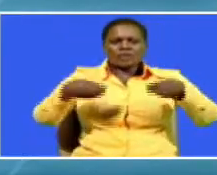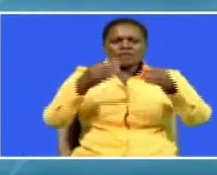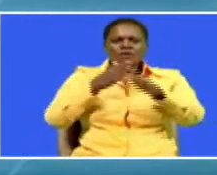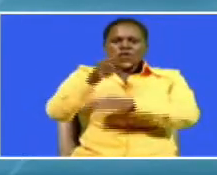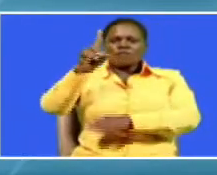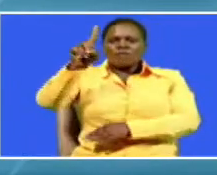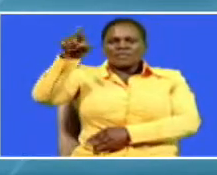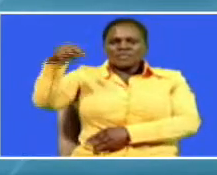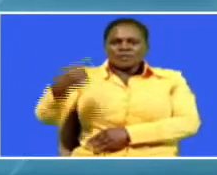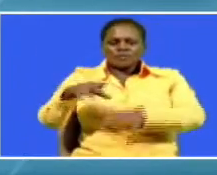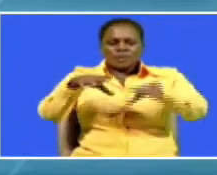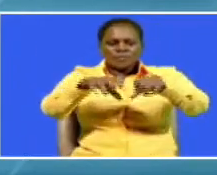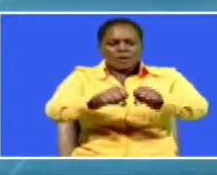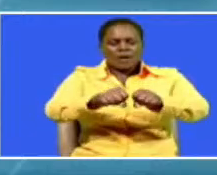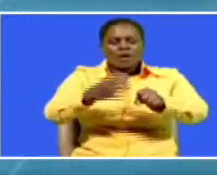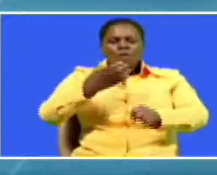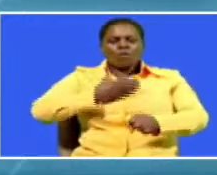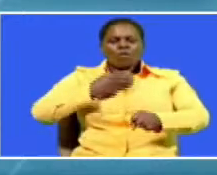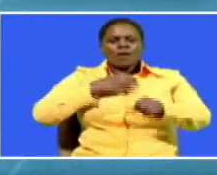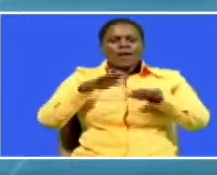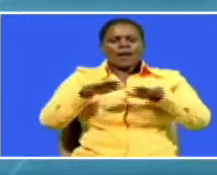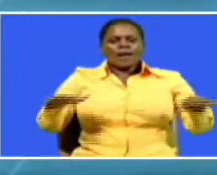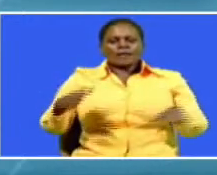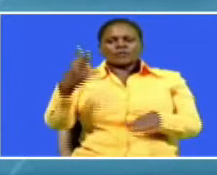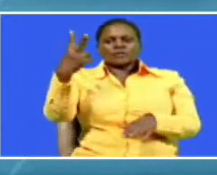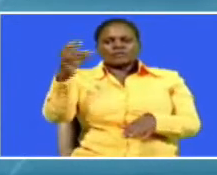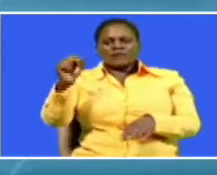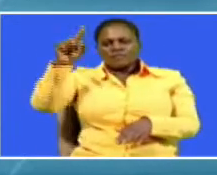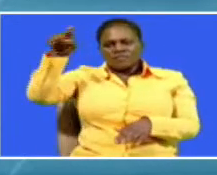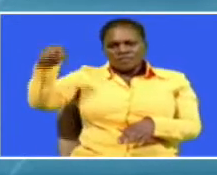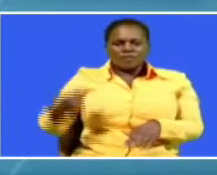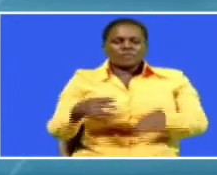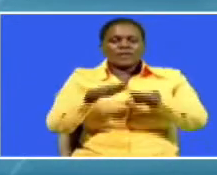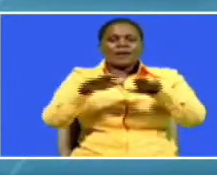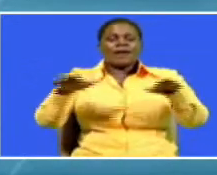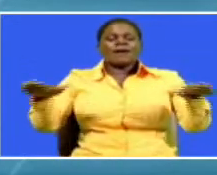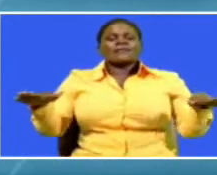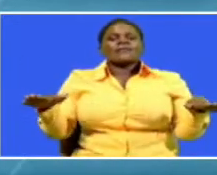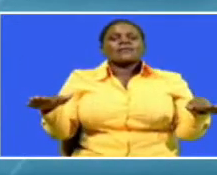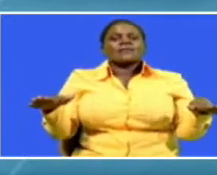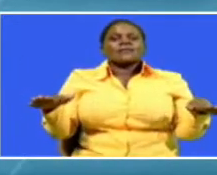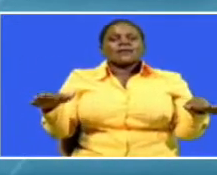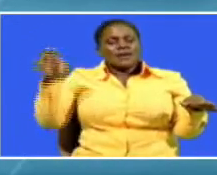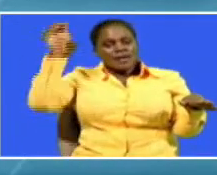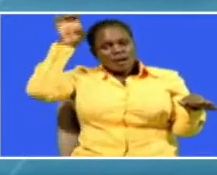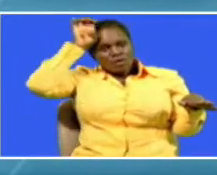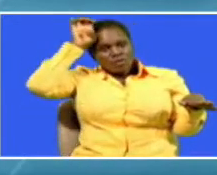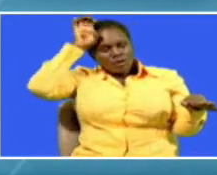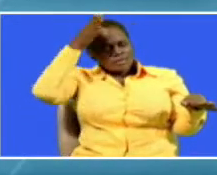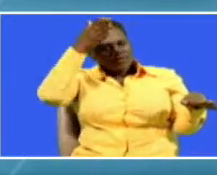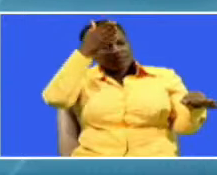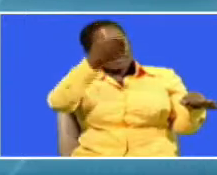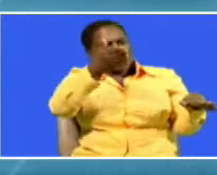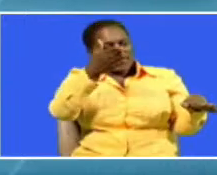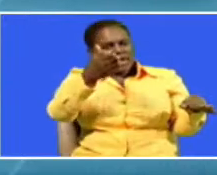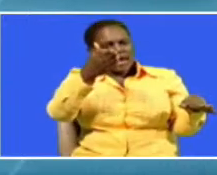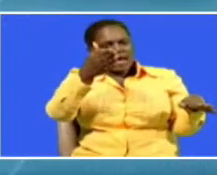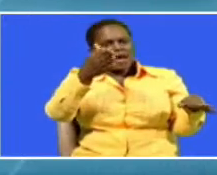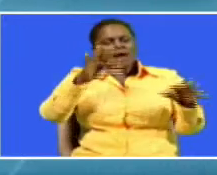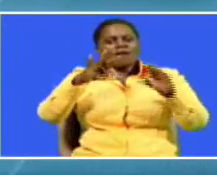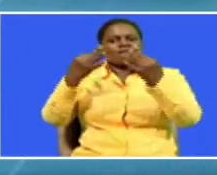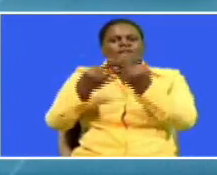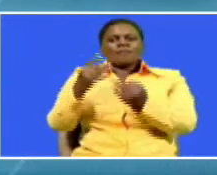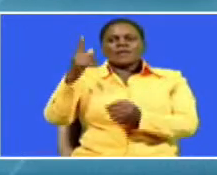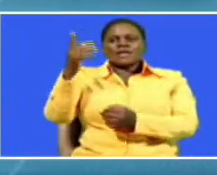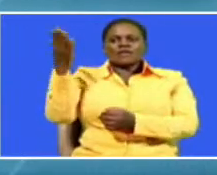1,000 Sirikwa squatters ownership to a 25,000-acre tract of land in Eldoret at the expense of the